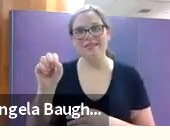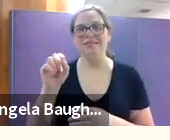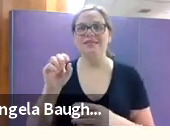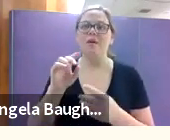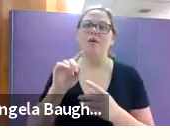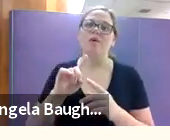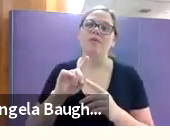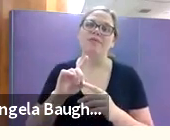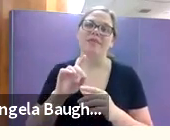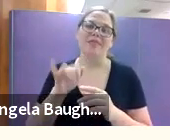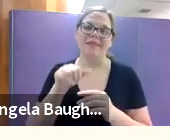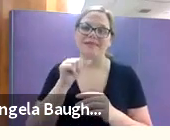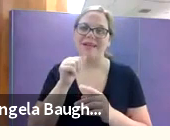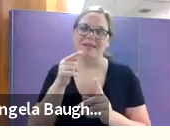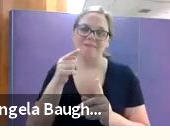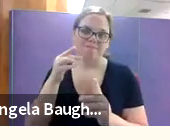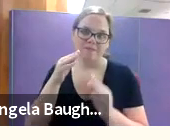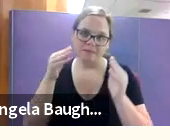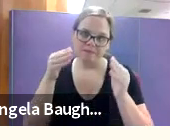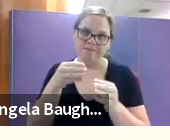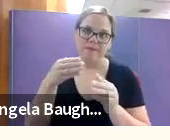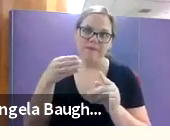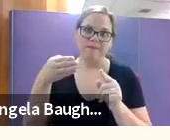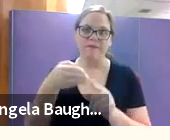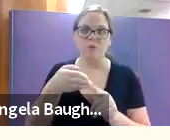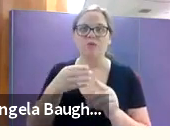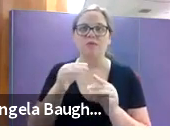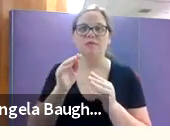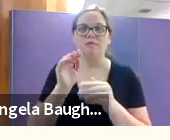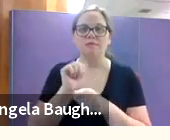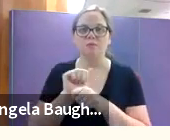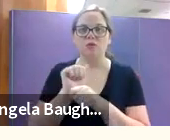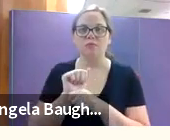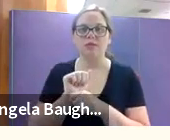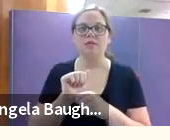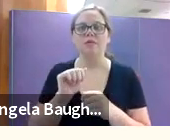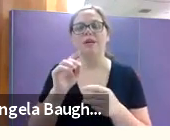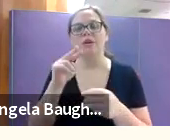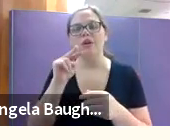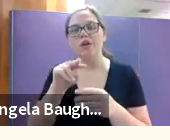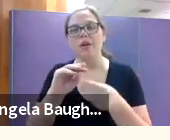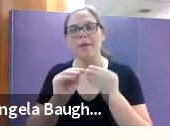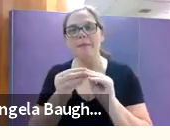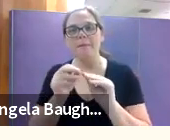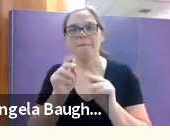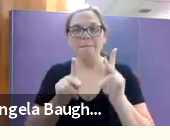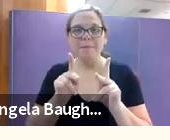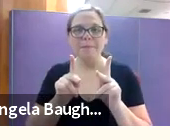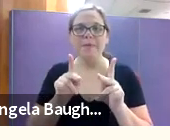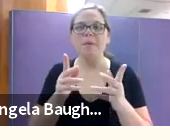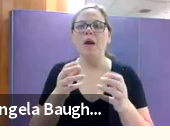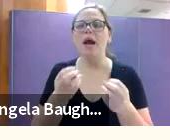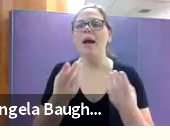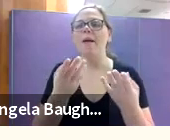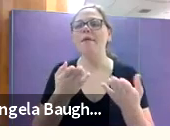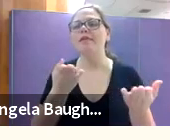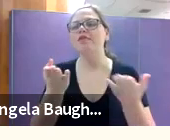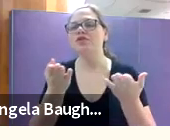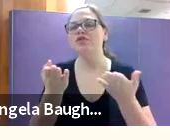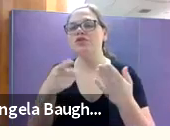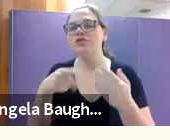related. And we looked at the number of people that organizations were serving.